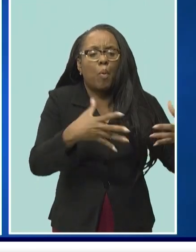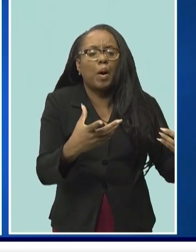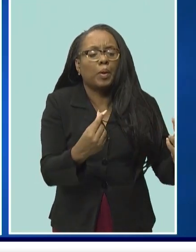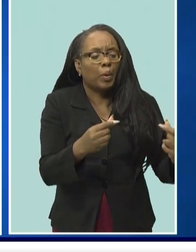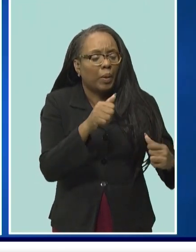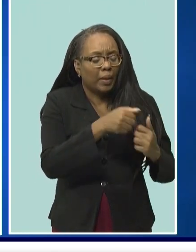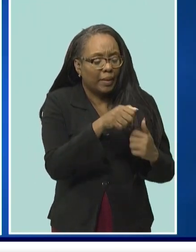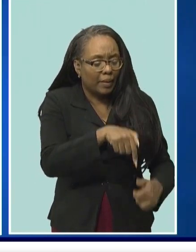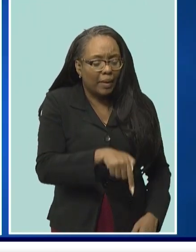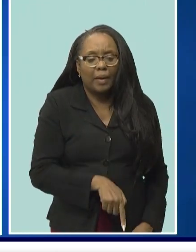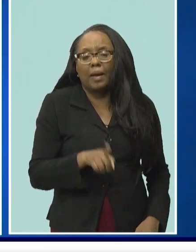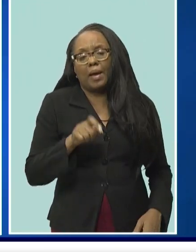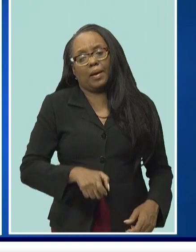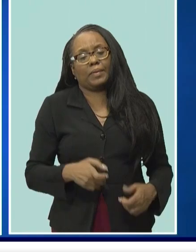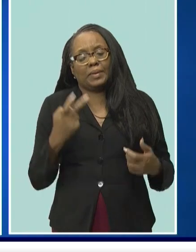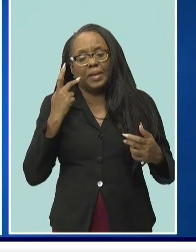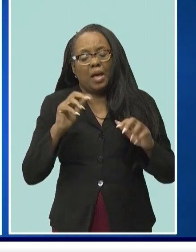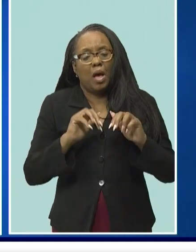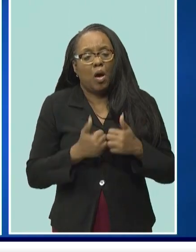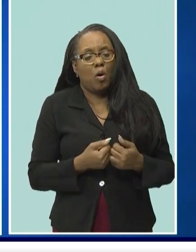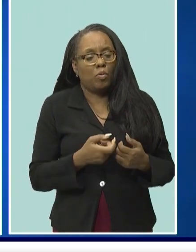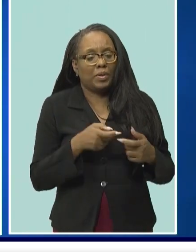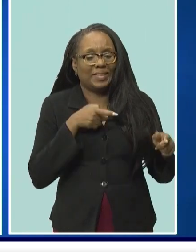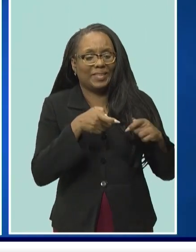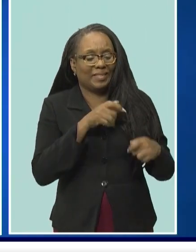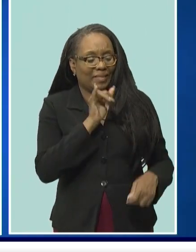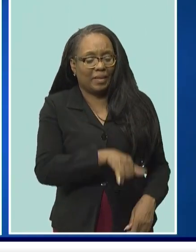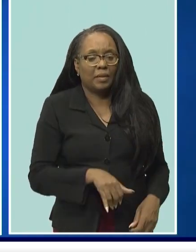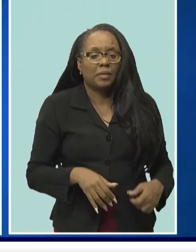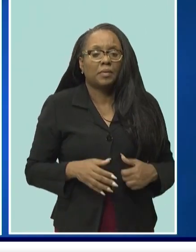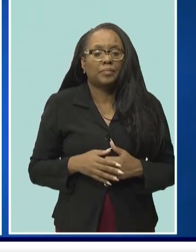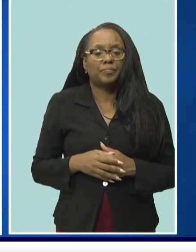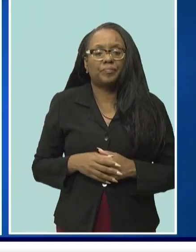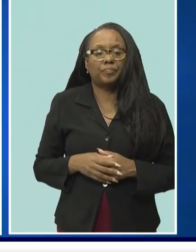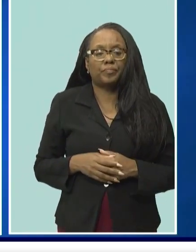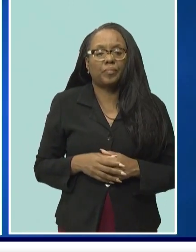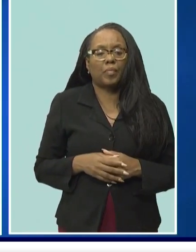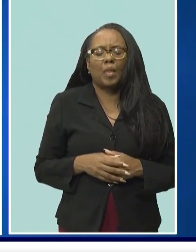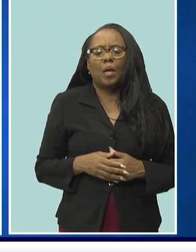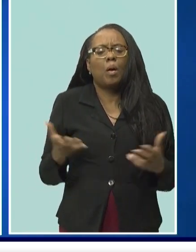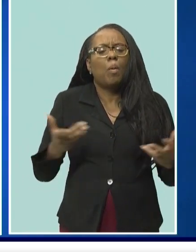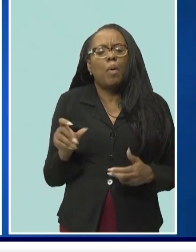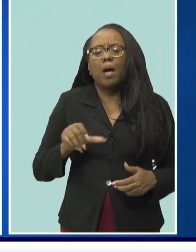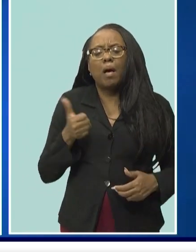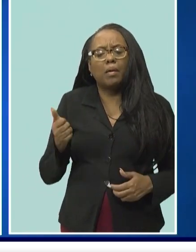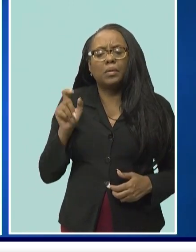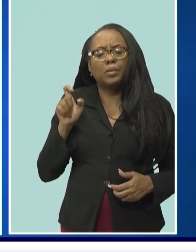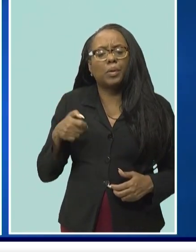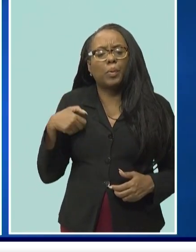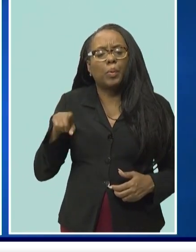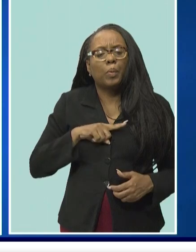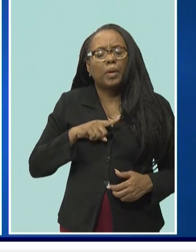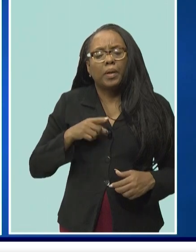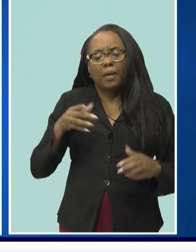can deal with the waste that is generated. Okay, so what are the areas of resilience should we be concentrating on?